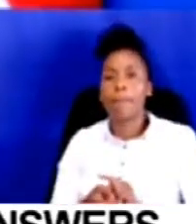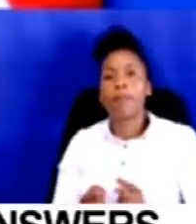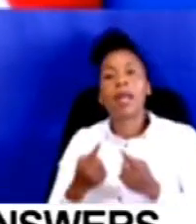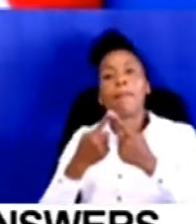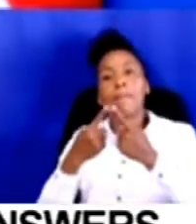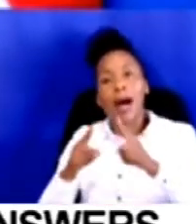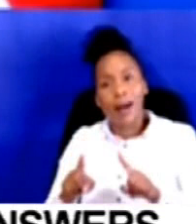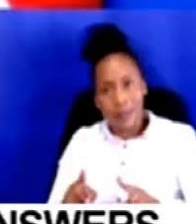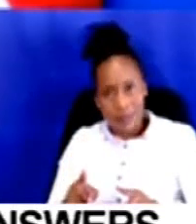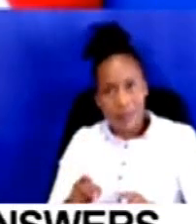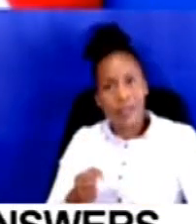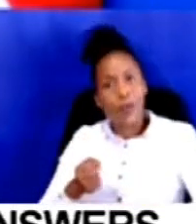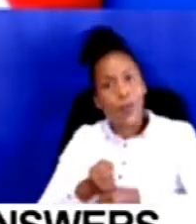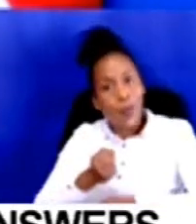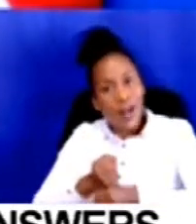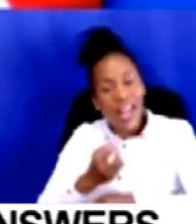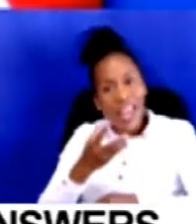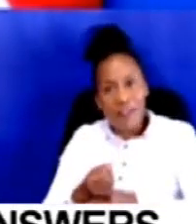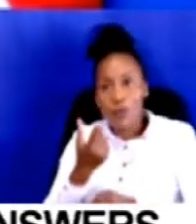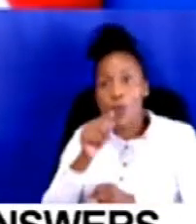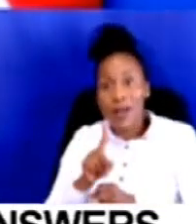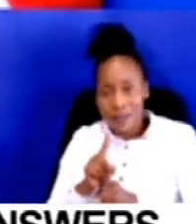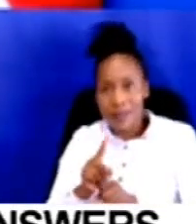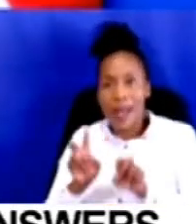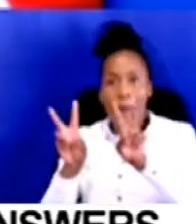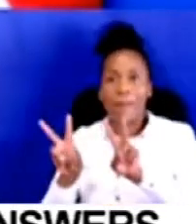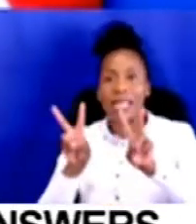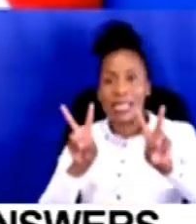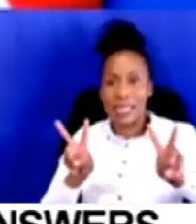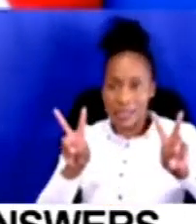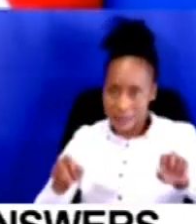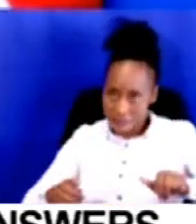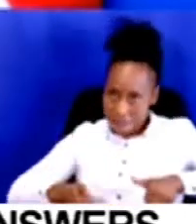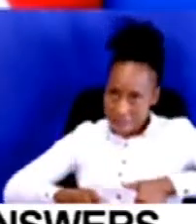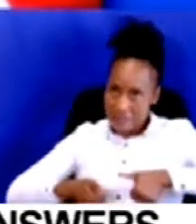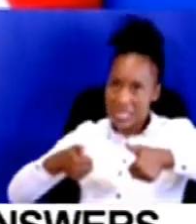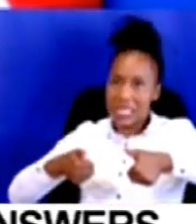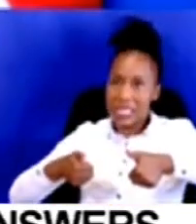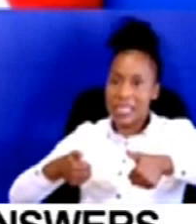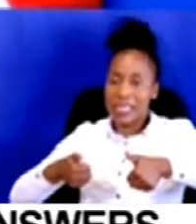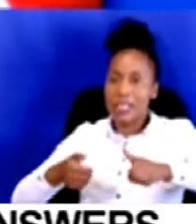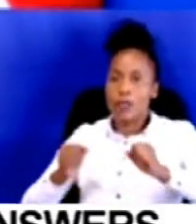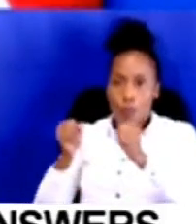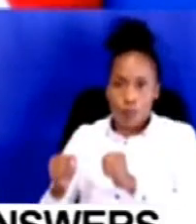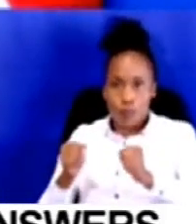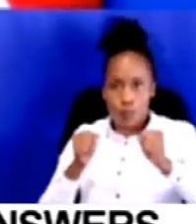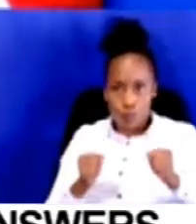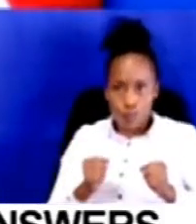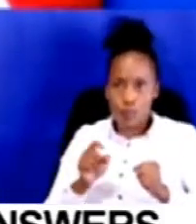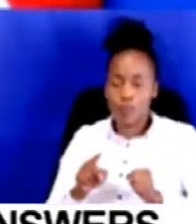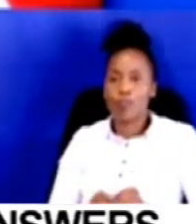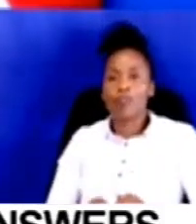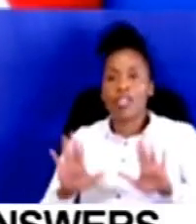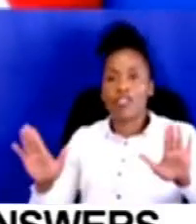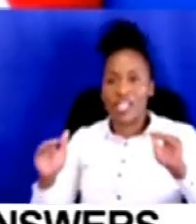a duty to restore peace, to restore justice